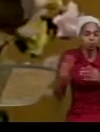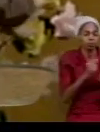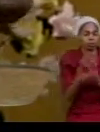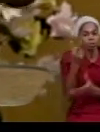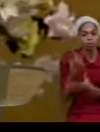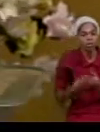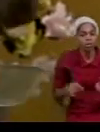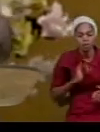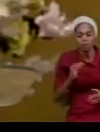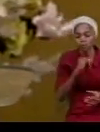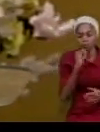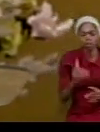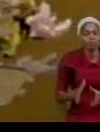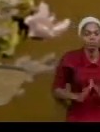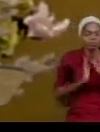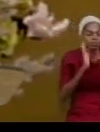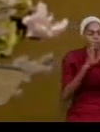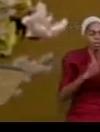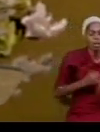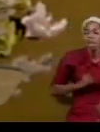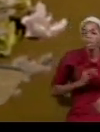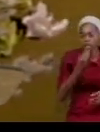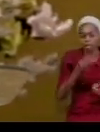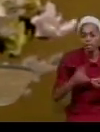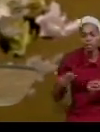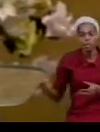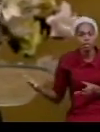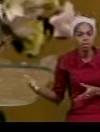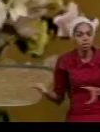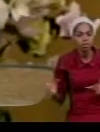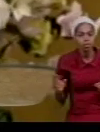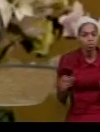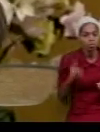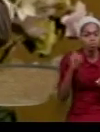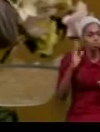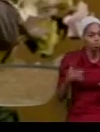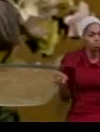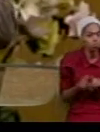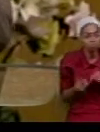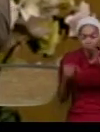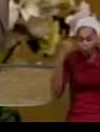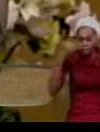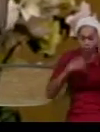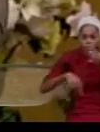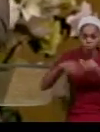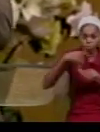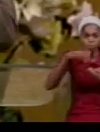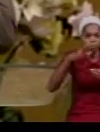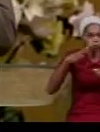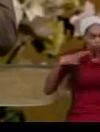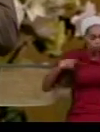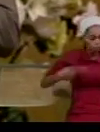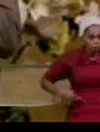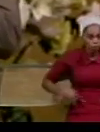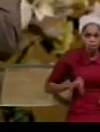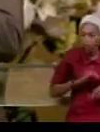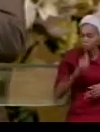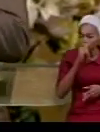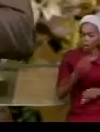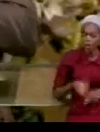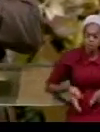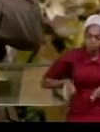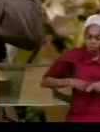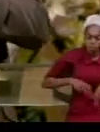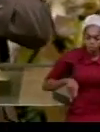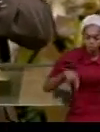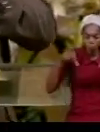that, I can eat it. And then you also need to consider your health. Am I promoting my health? Am I